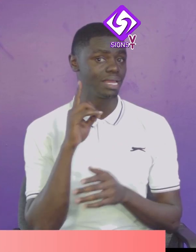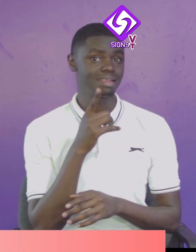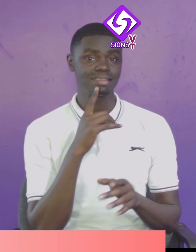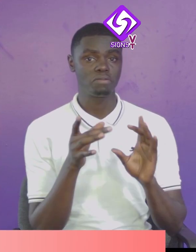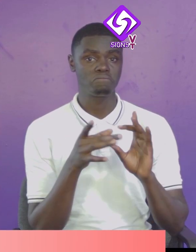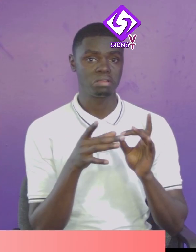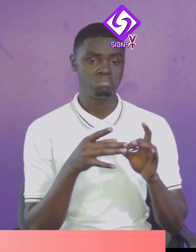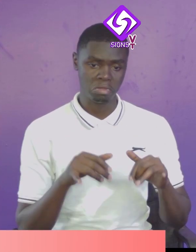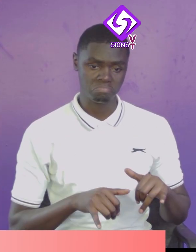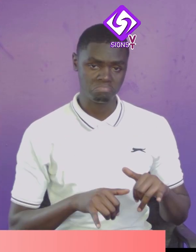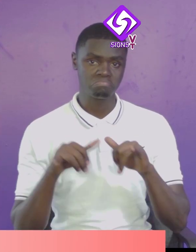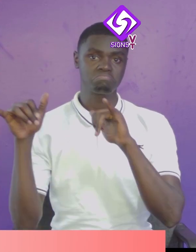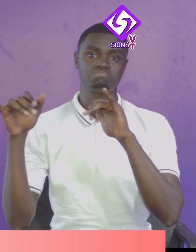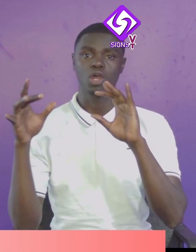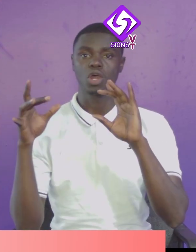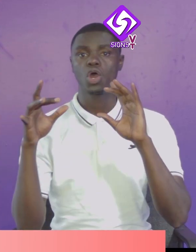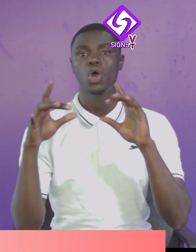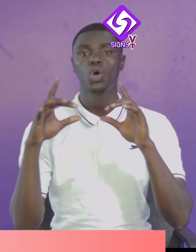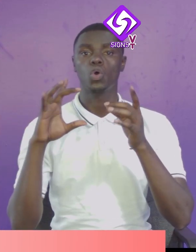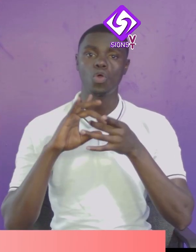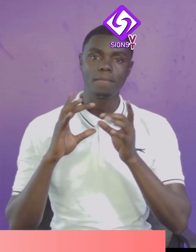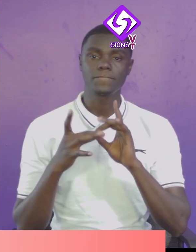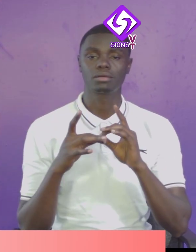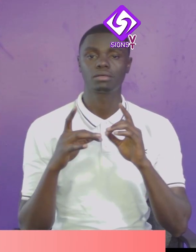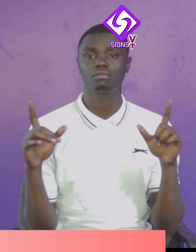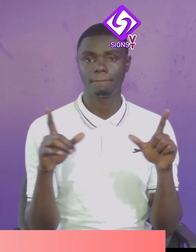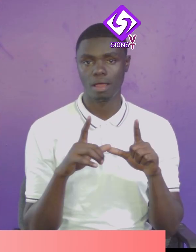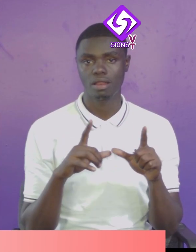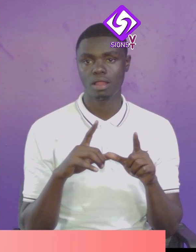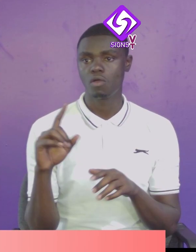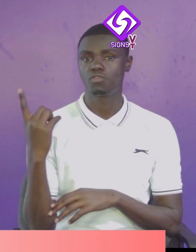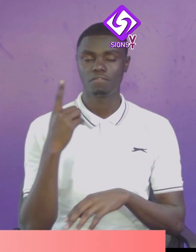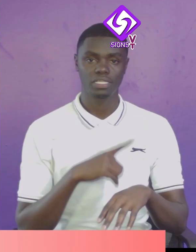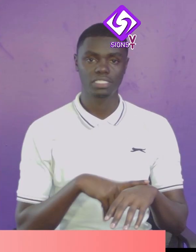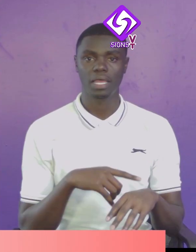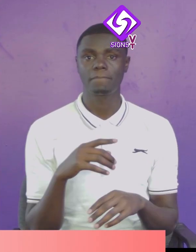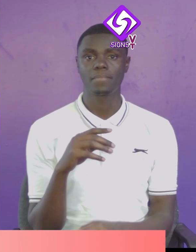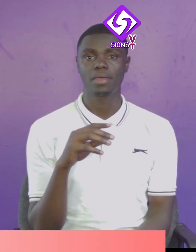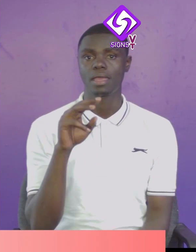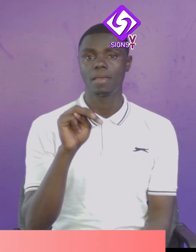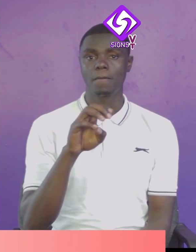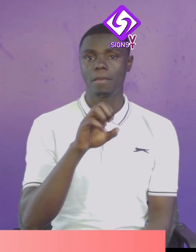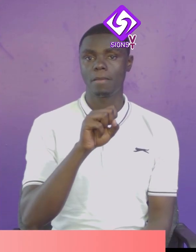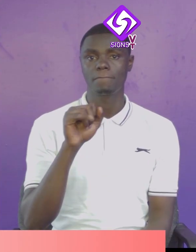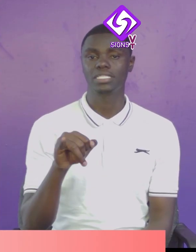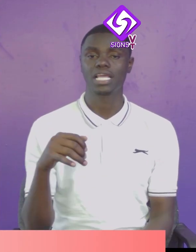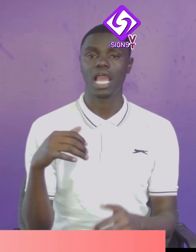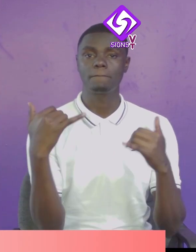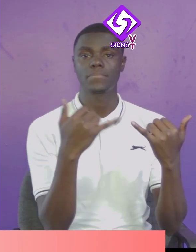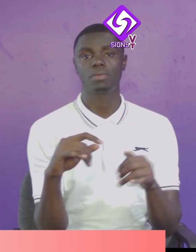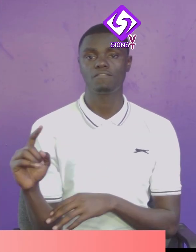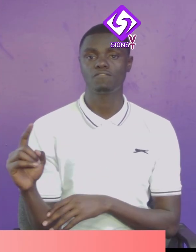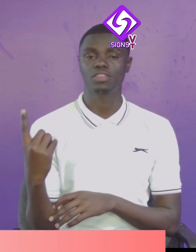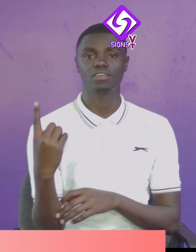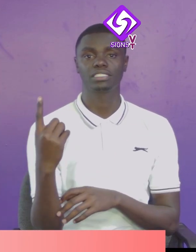flown to Tokyo, Japan. Right. And also, for the first time, Messi has played on African soil. Indeed. A lot of